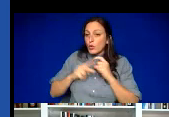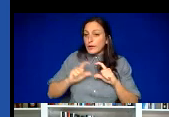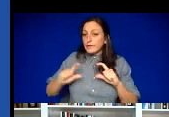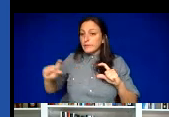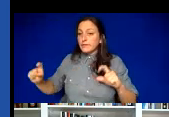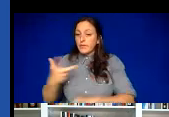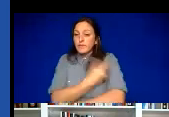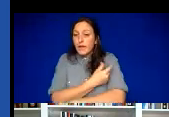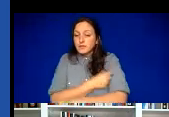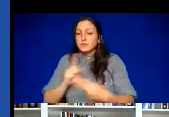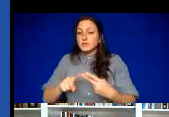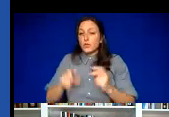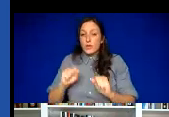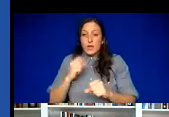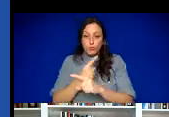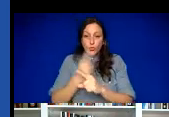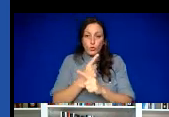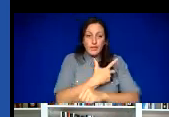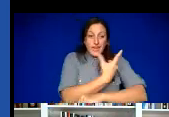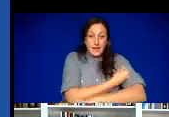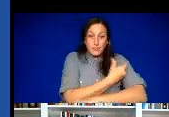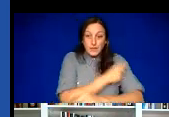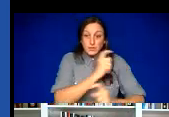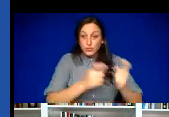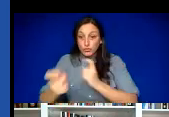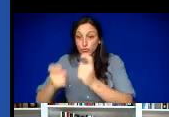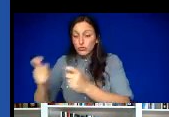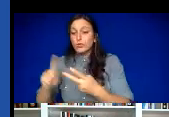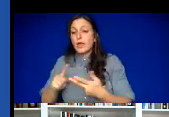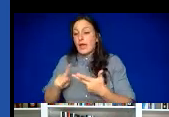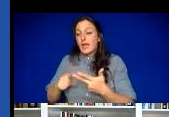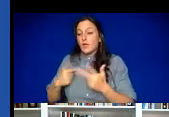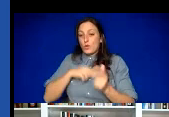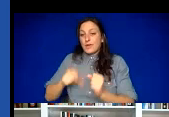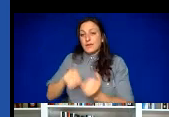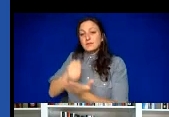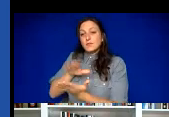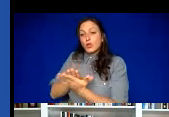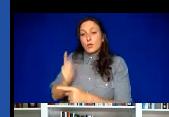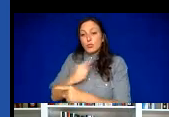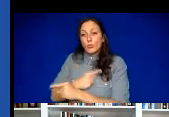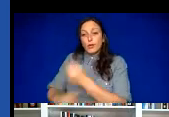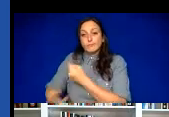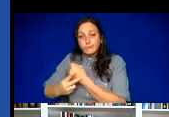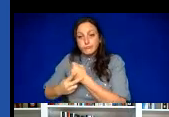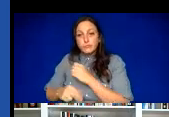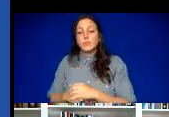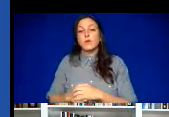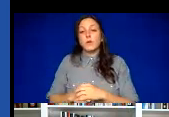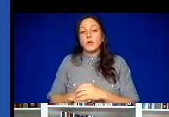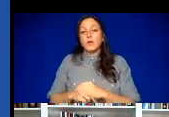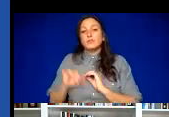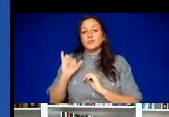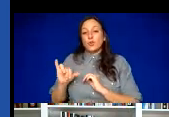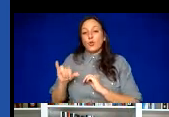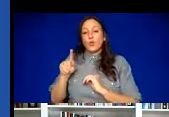appropriately administering it, and ensuring that it is documented appropriately. You have to be a